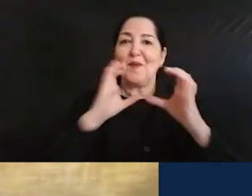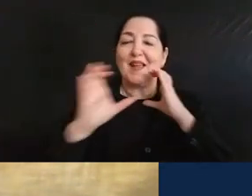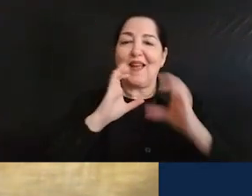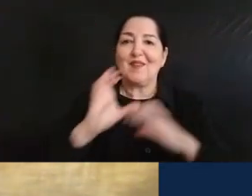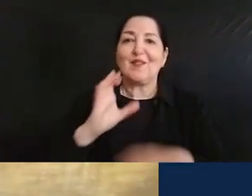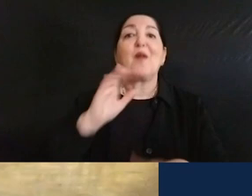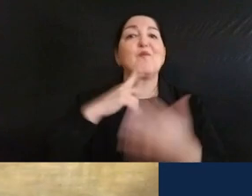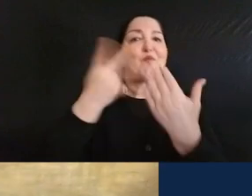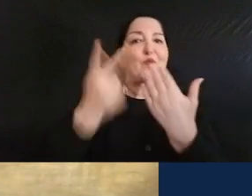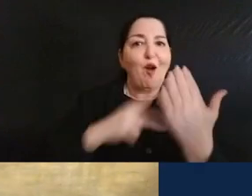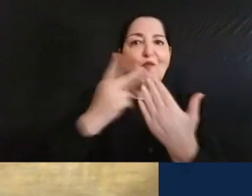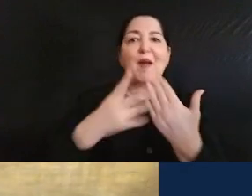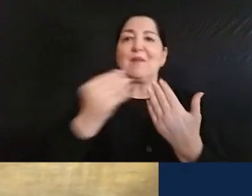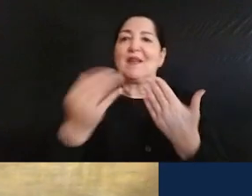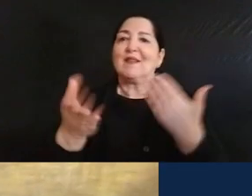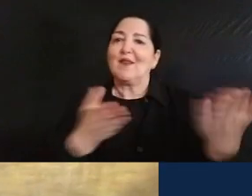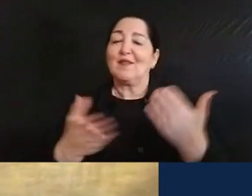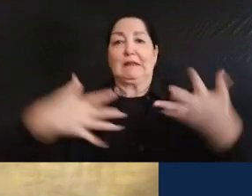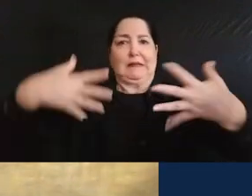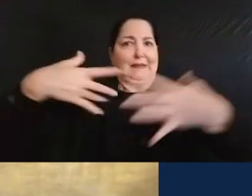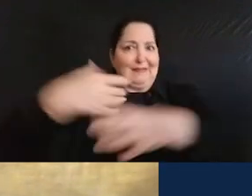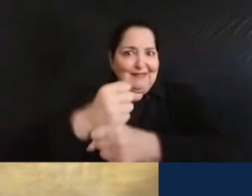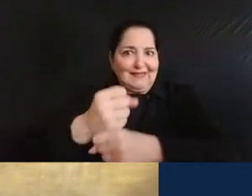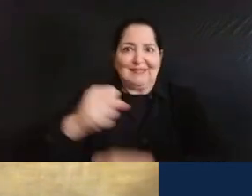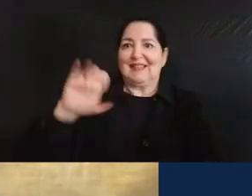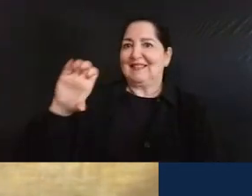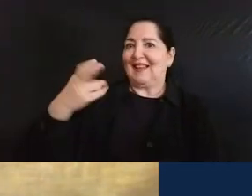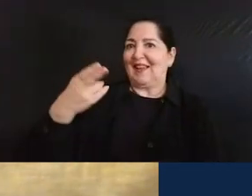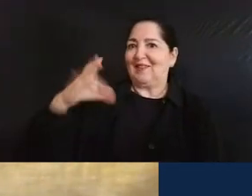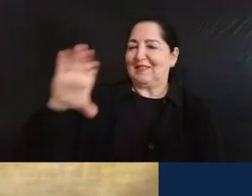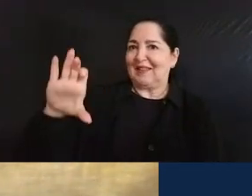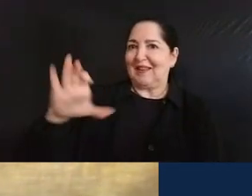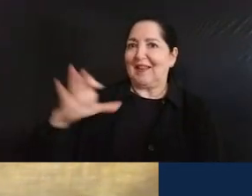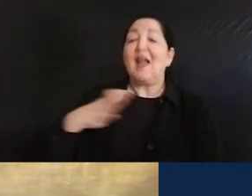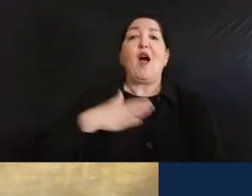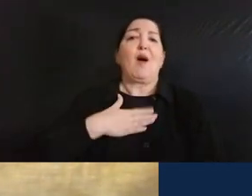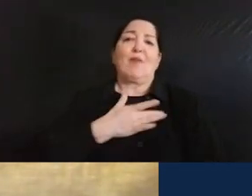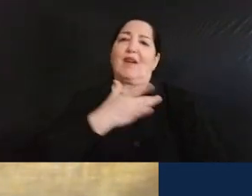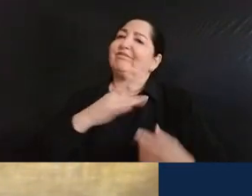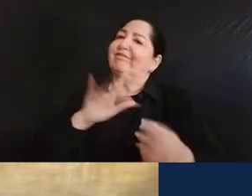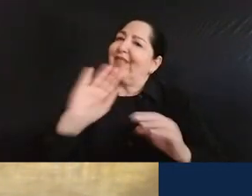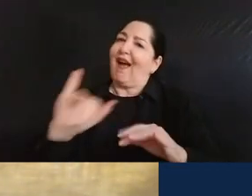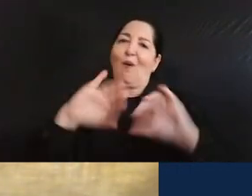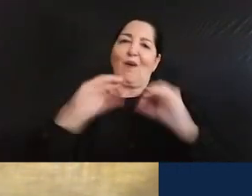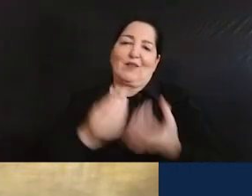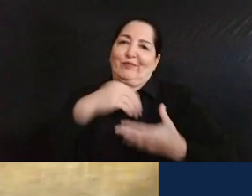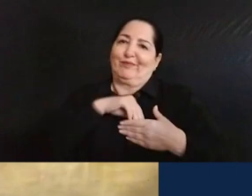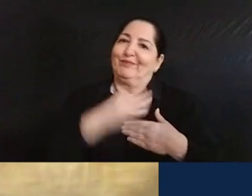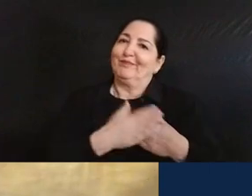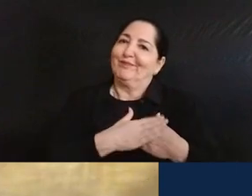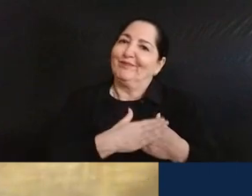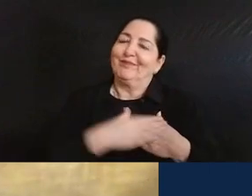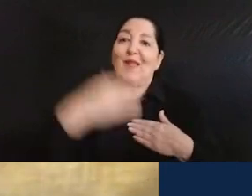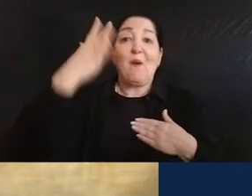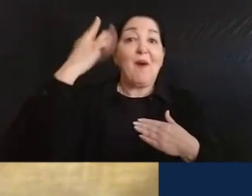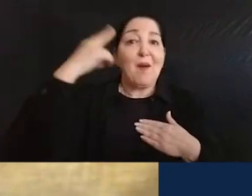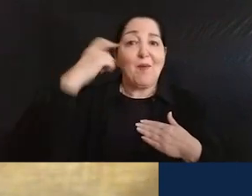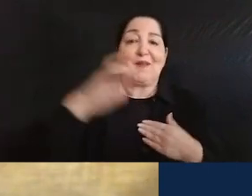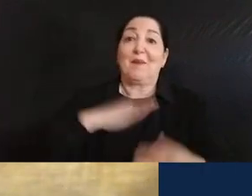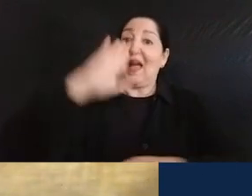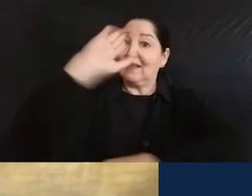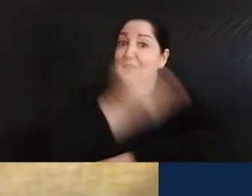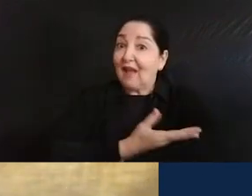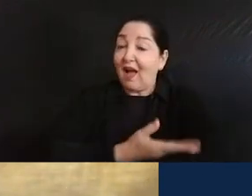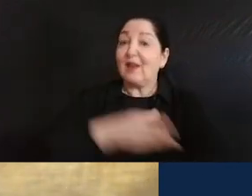CHC, an organization that is near and dear to my heart, as my son Reese has been receiving services at CHC for the last